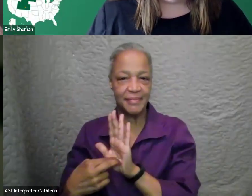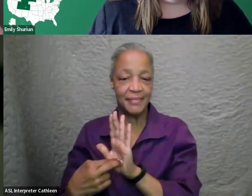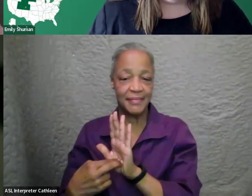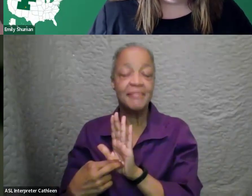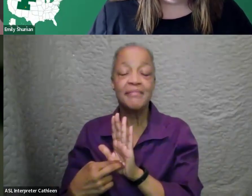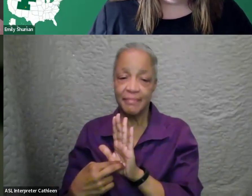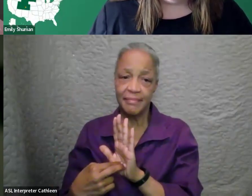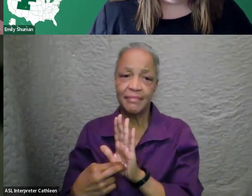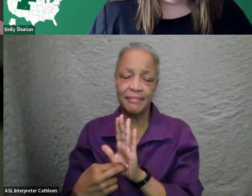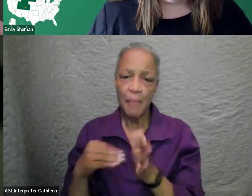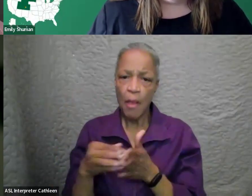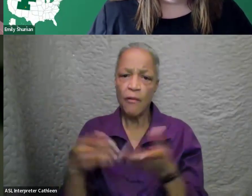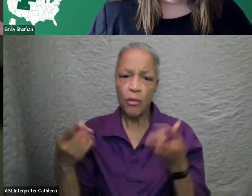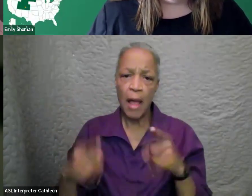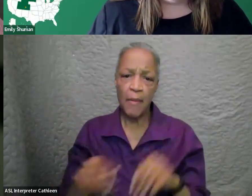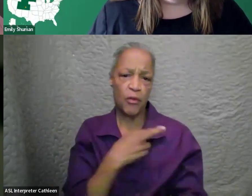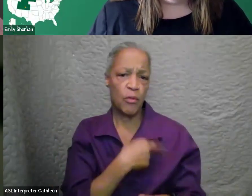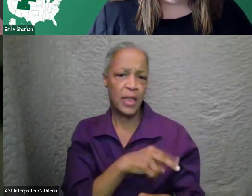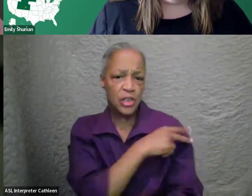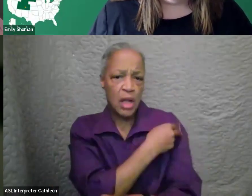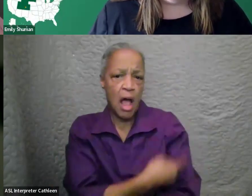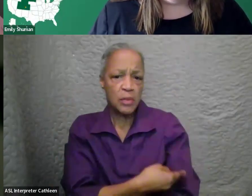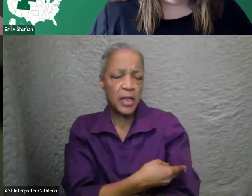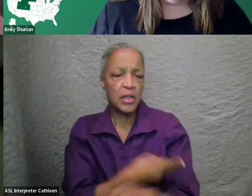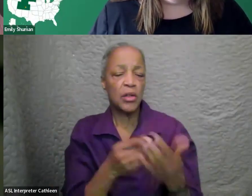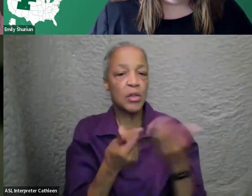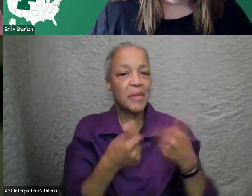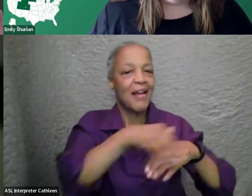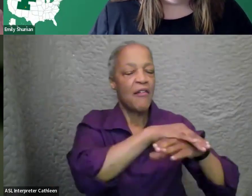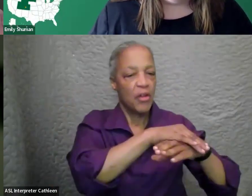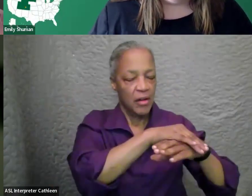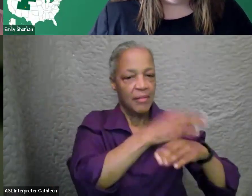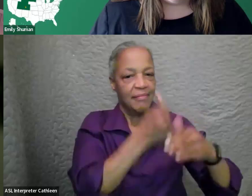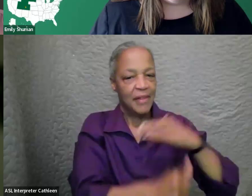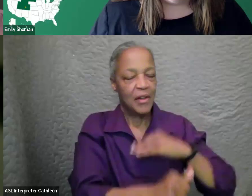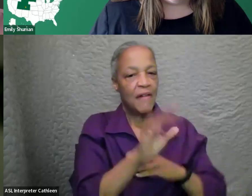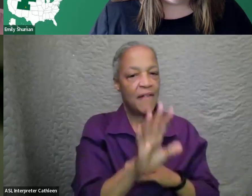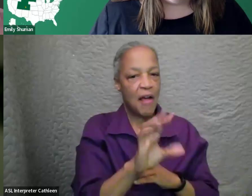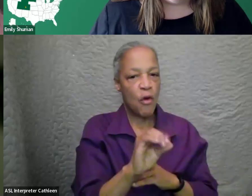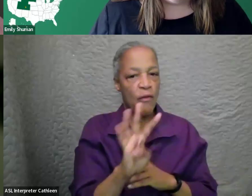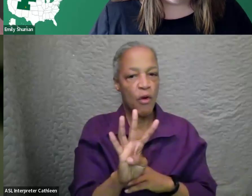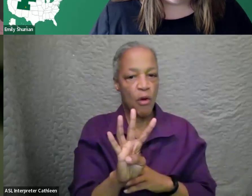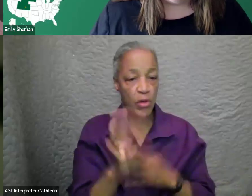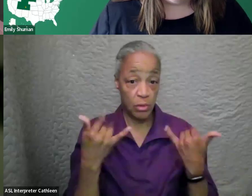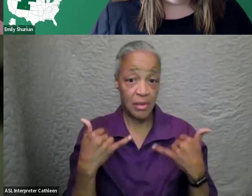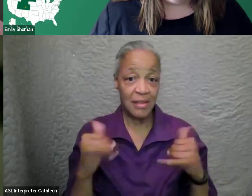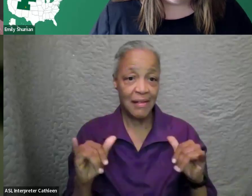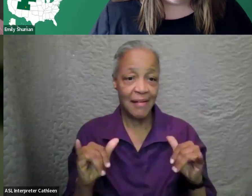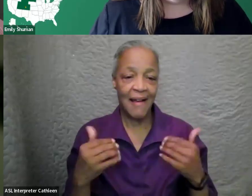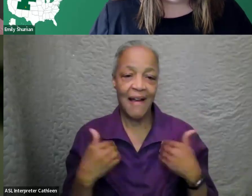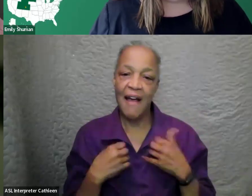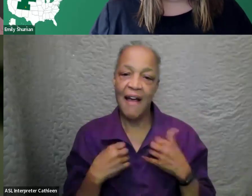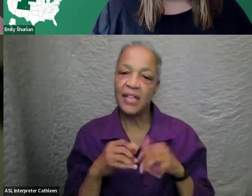uncommon for example, a religious hospital or something to be covered by Section 504. And so they would have very